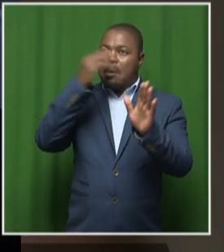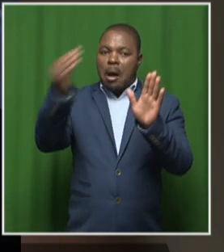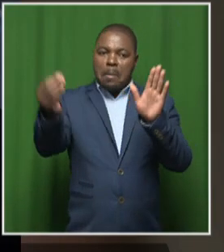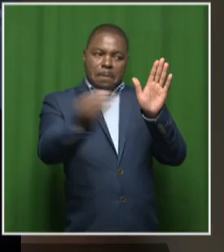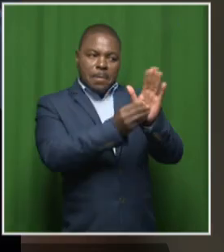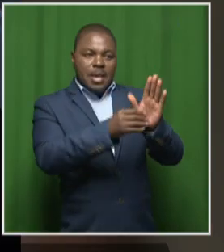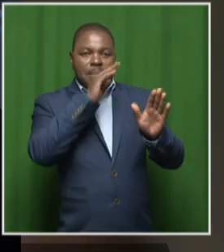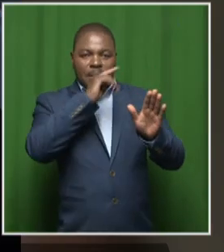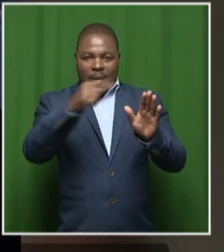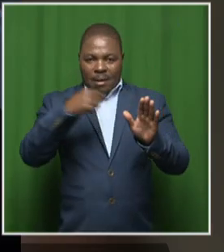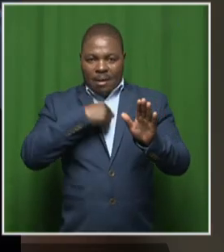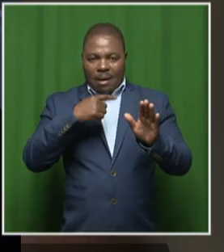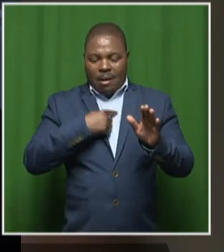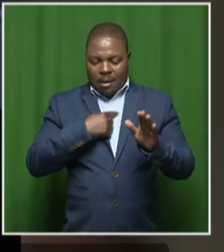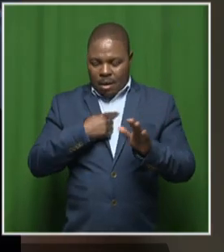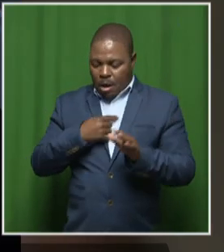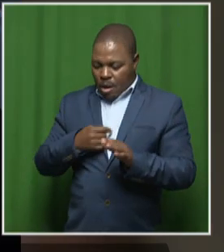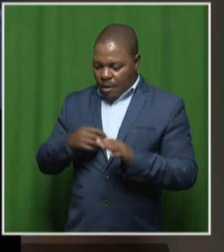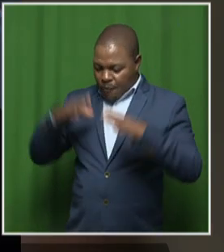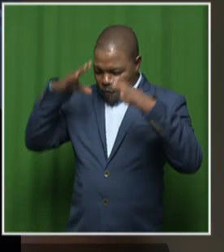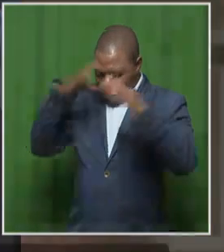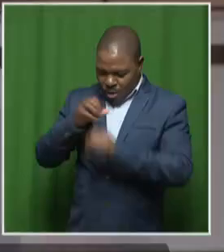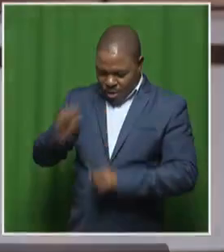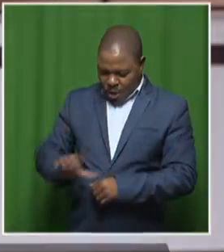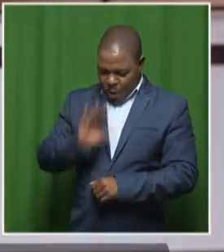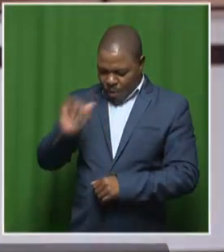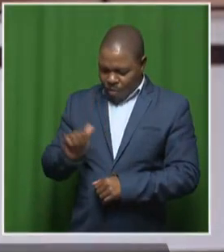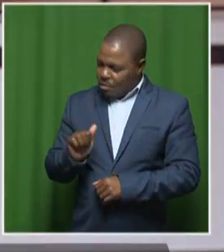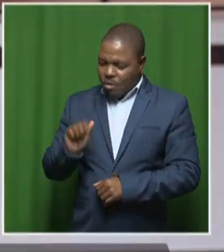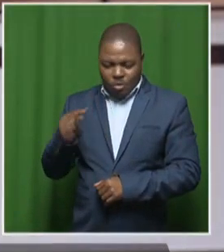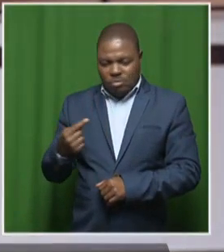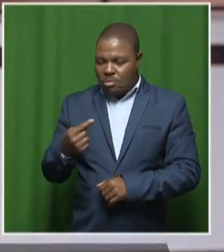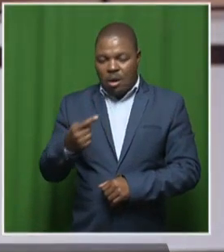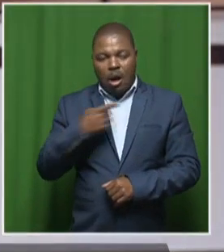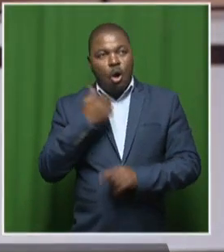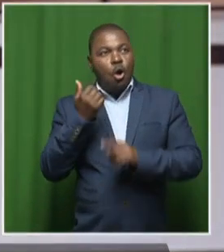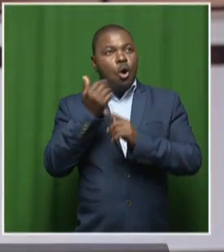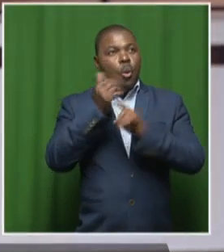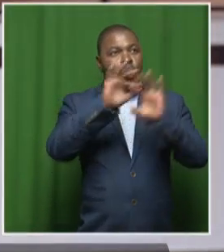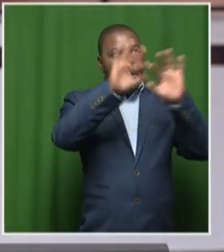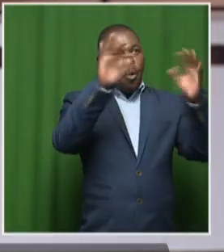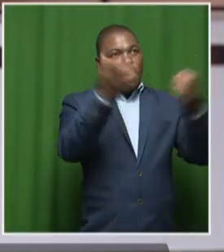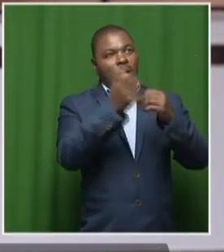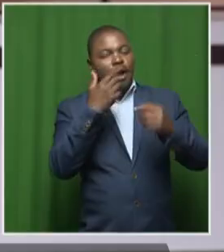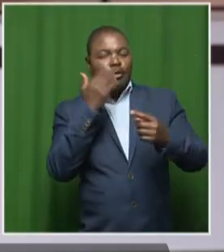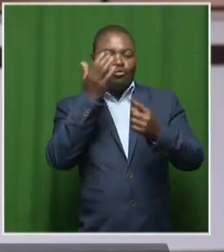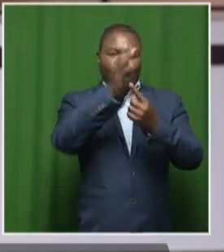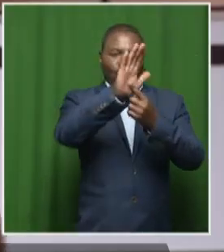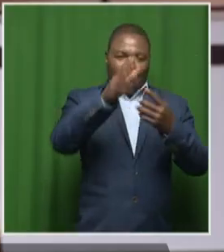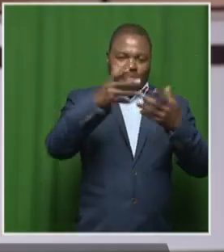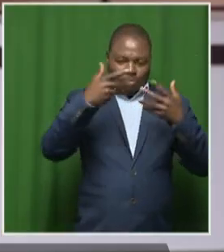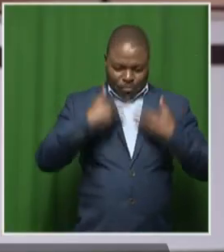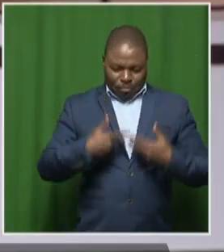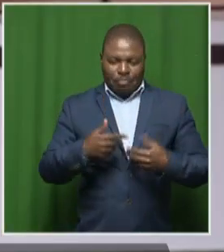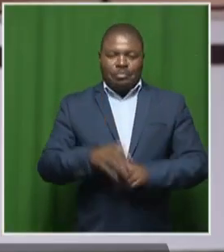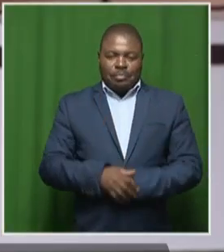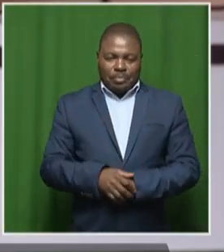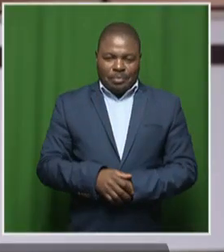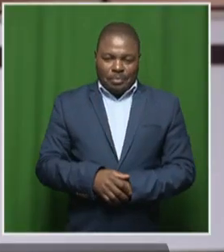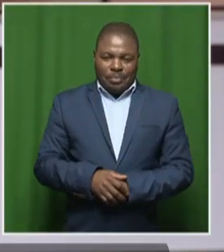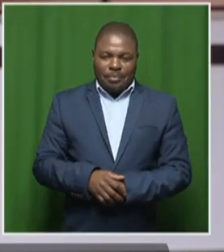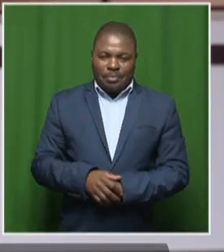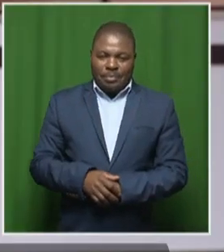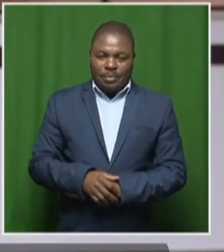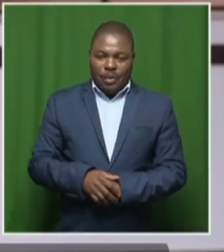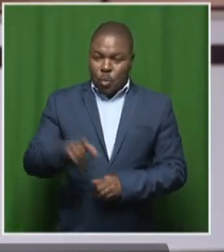targeting local audience. I'm showing you globally that the technique, the skill is beyond just me being locally recognized. So